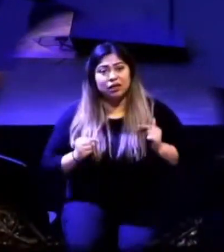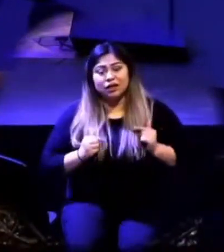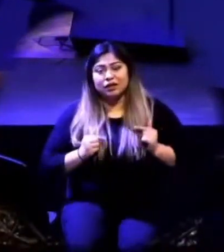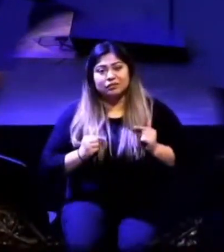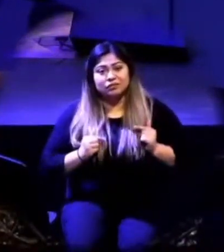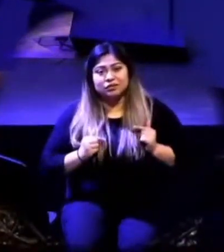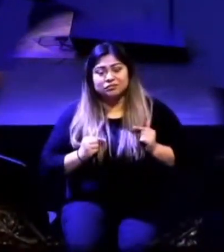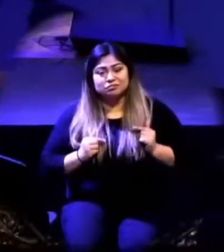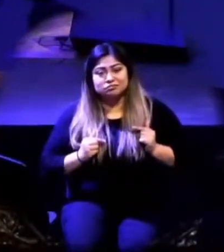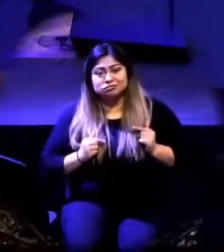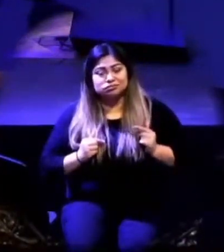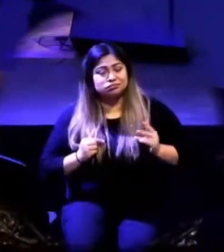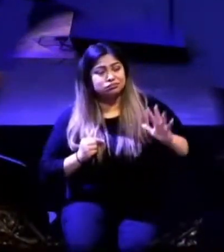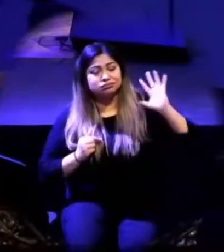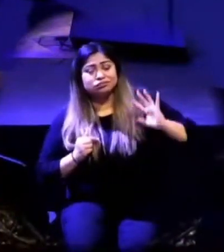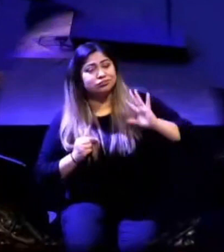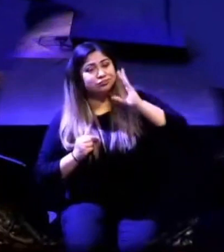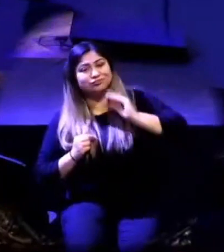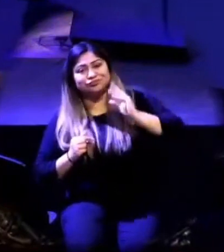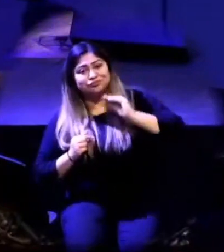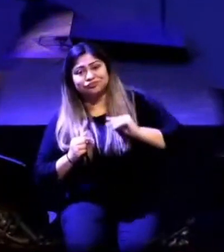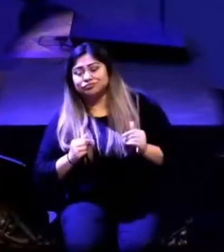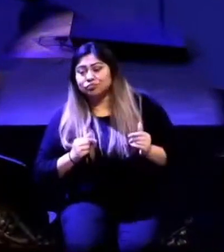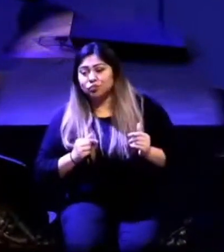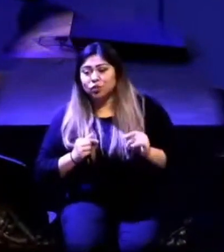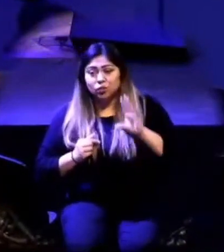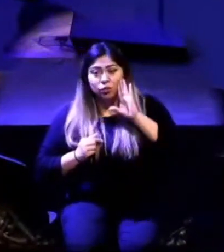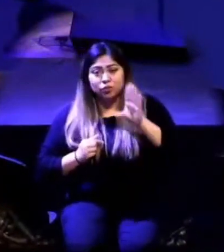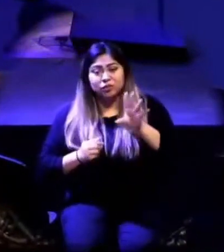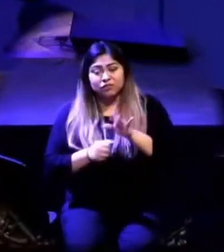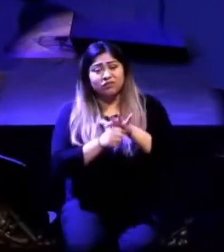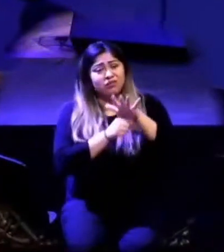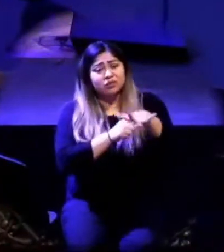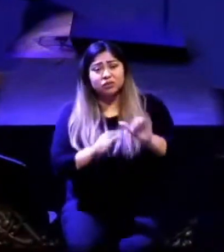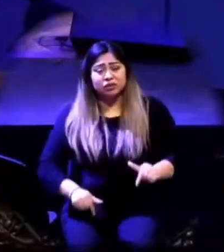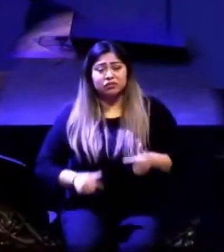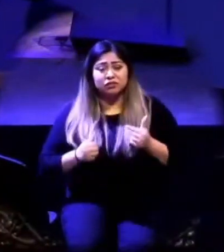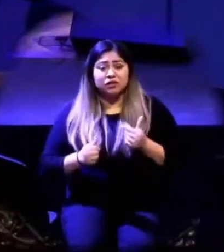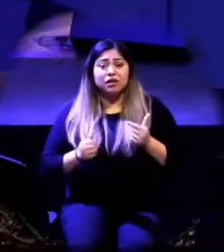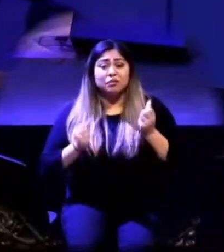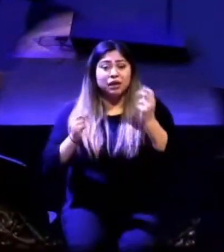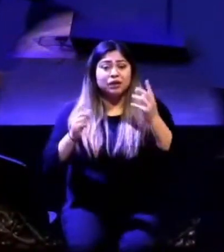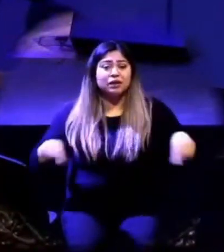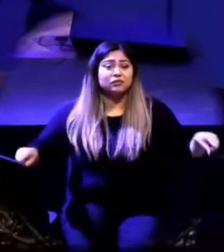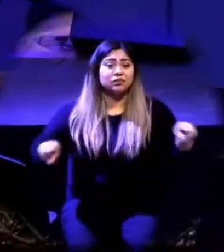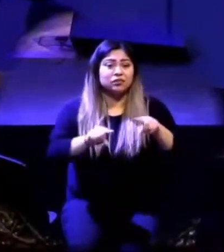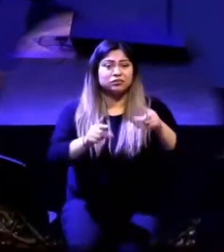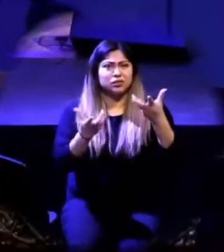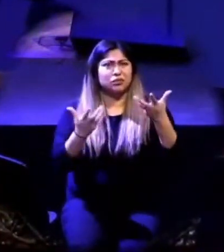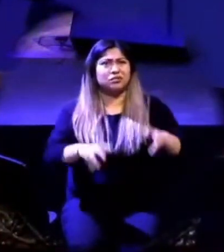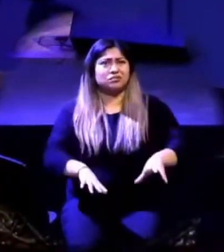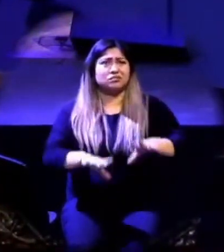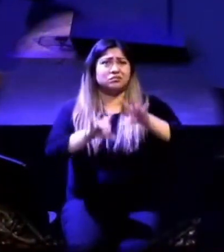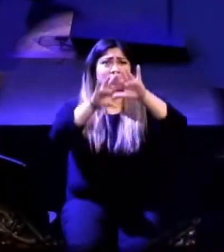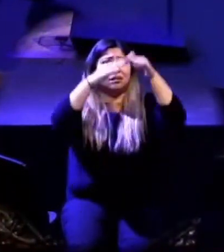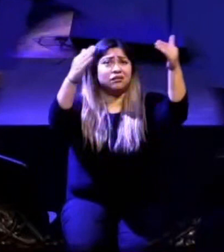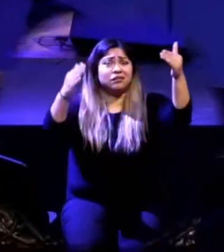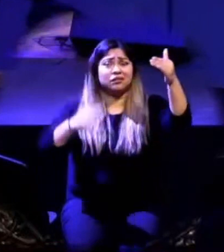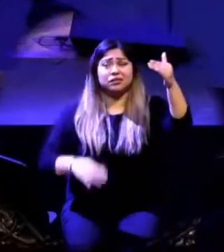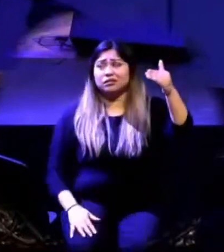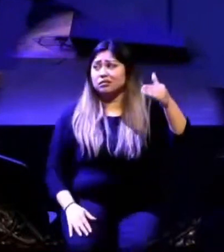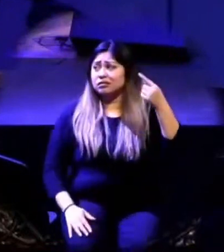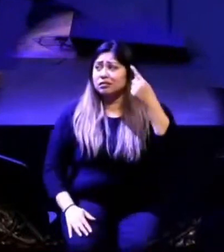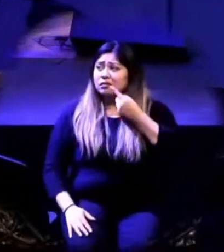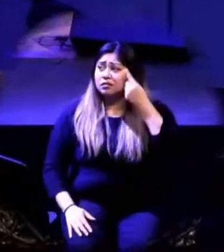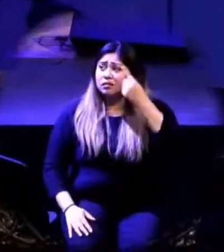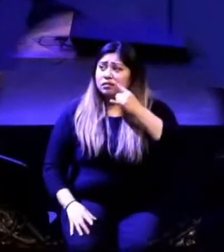will be filled with life. Many of you don't want to go to heaven because you've seen pictures of heaven on TV and it just looks boring because you think, I don't want to